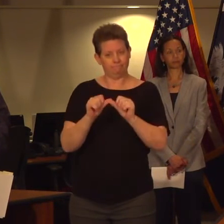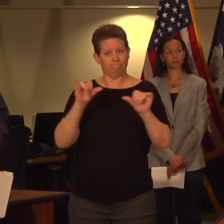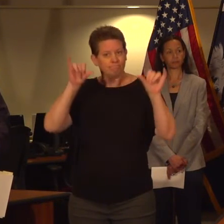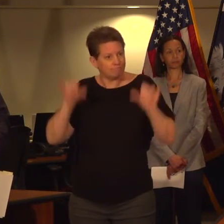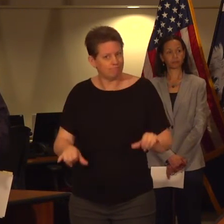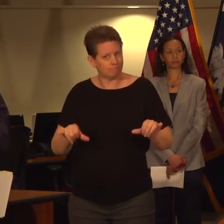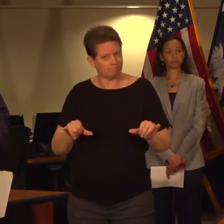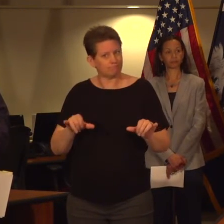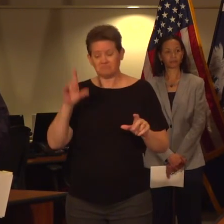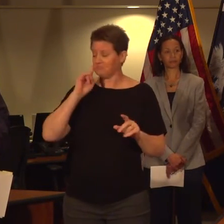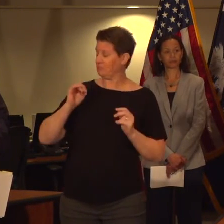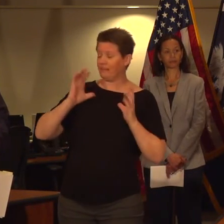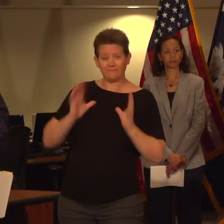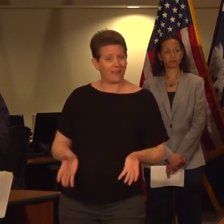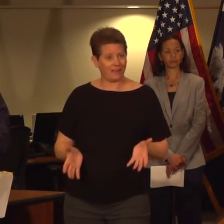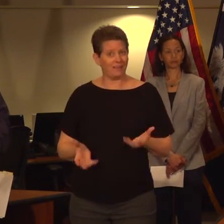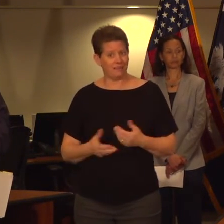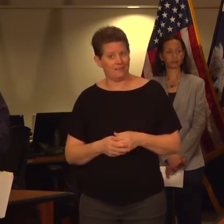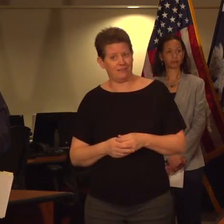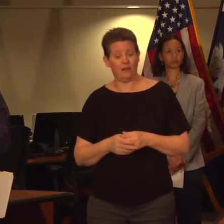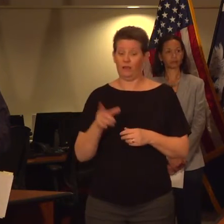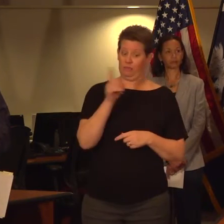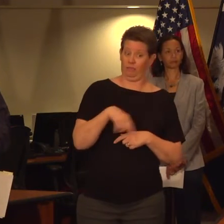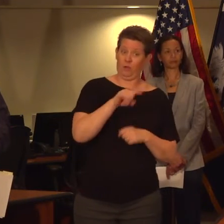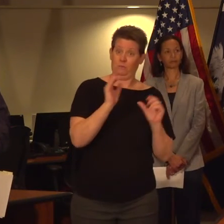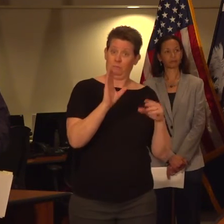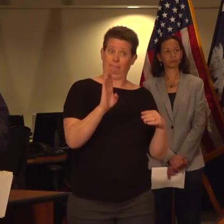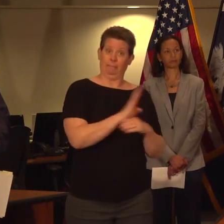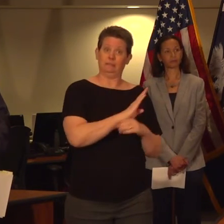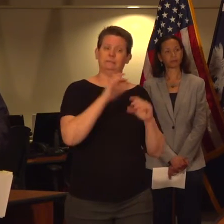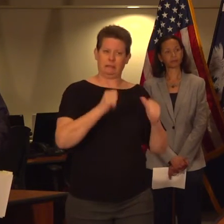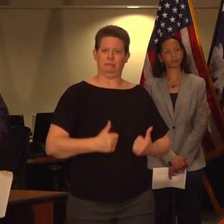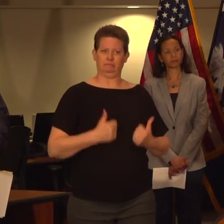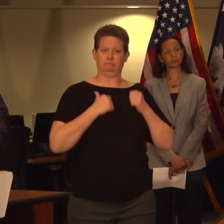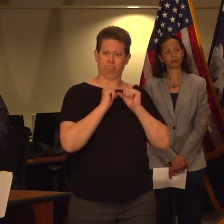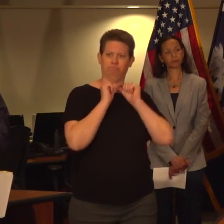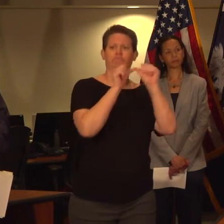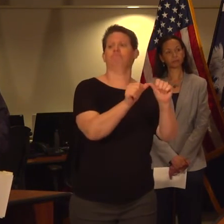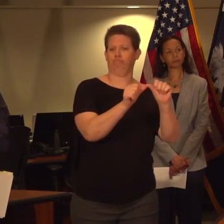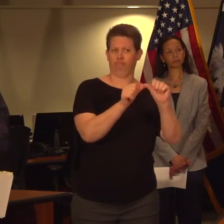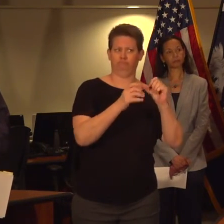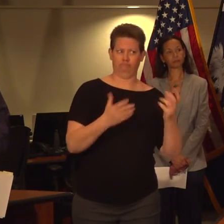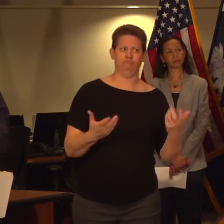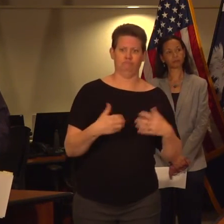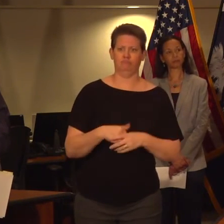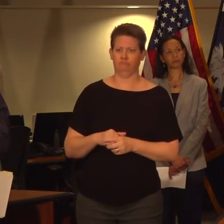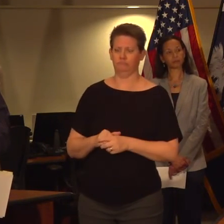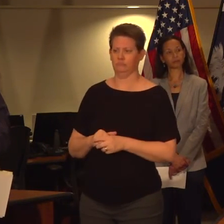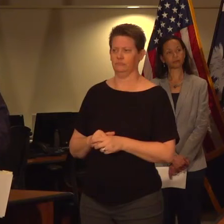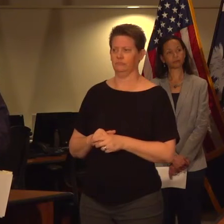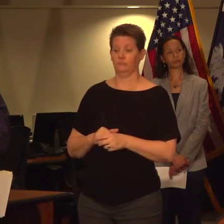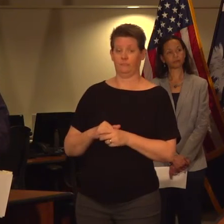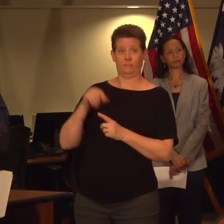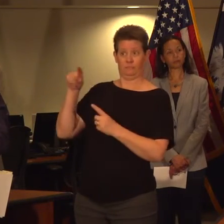before, we ought to be fine, and we'll allow those businesses to stay alive. If we must, in destroying